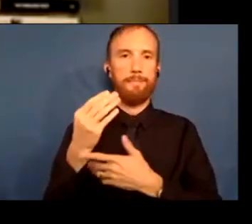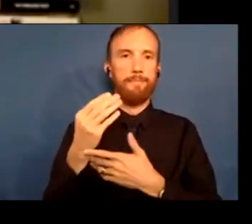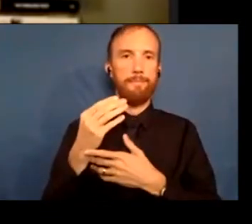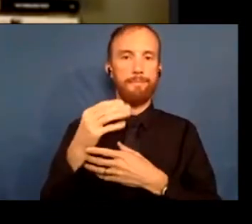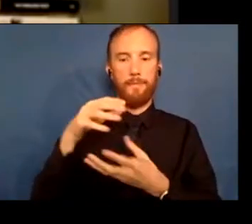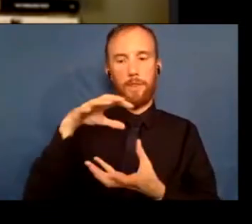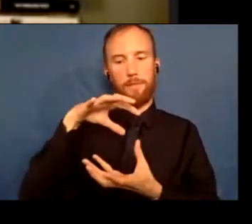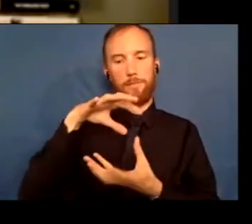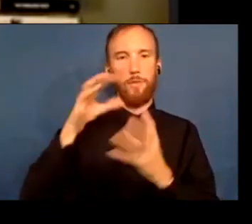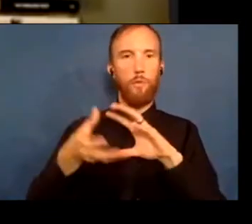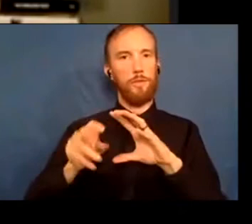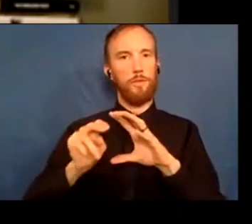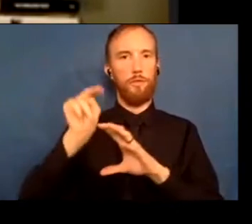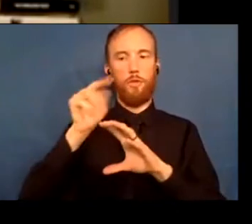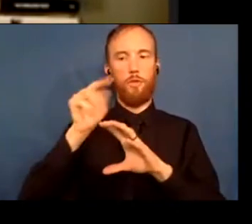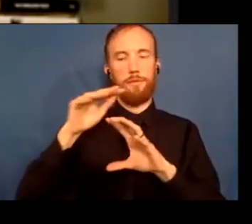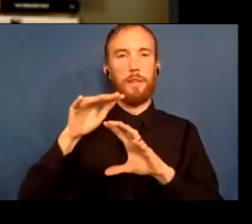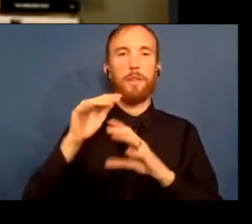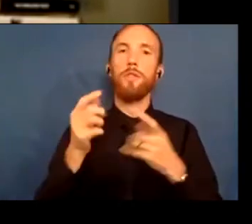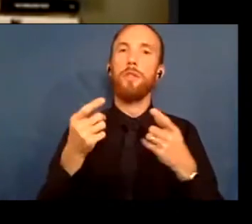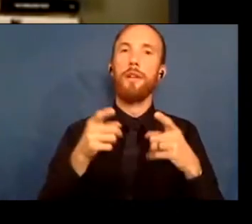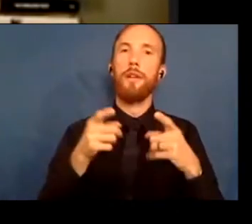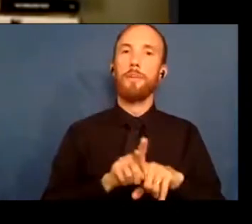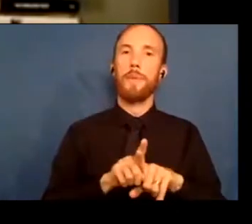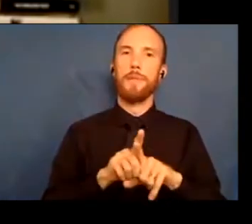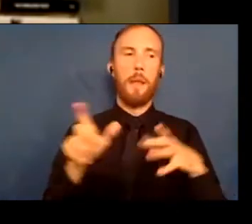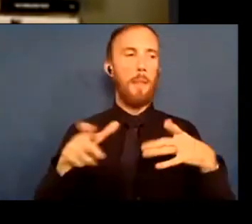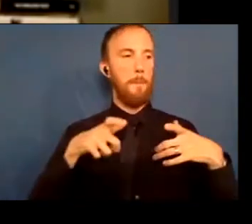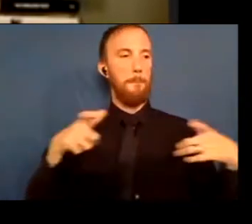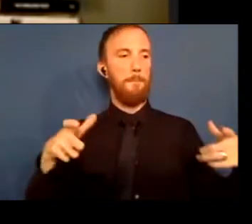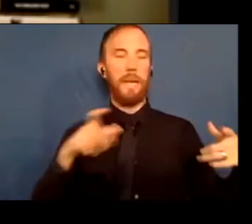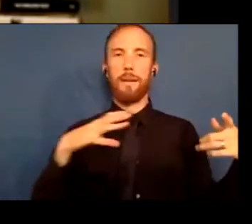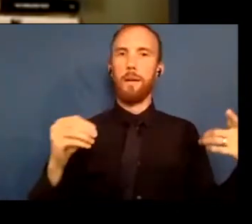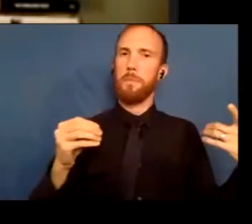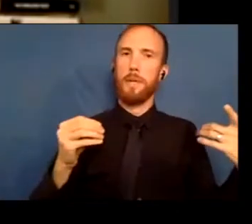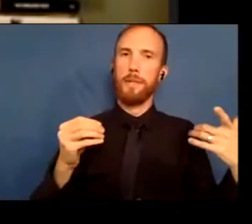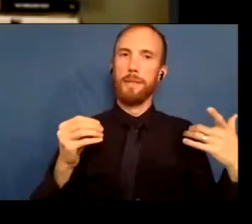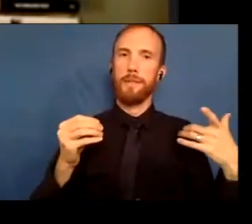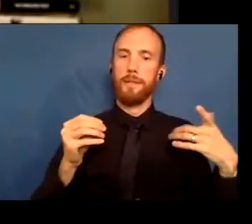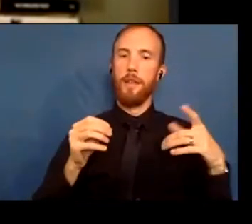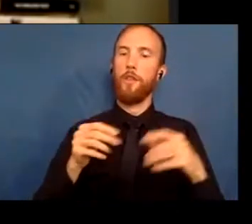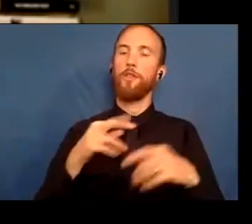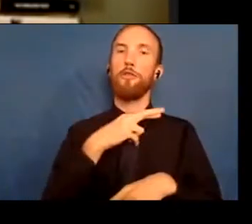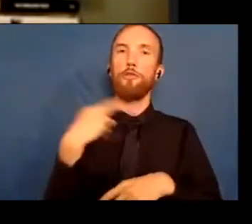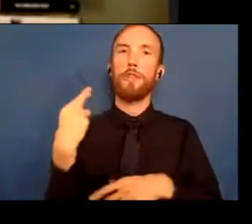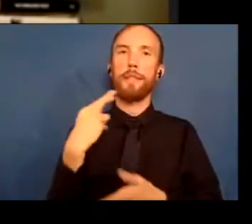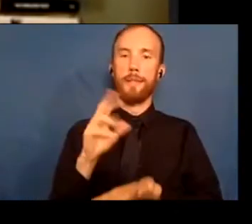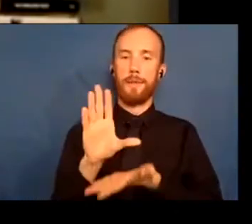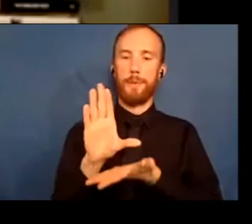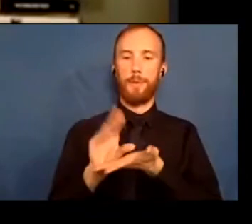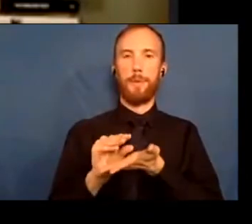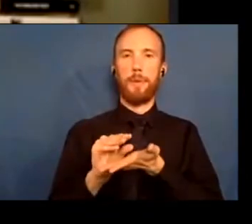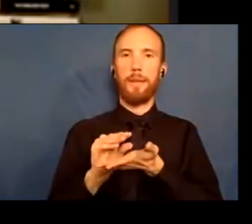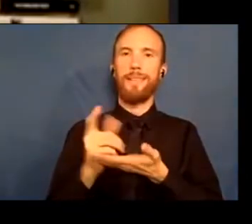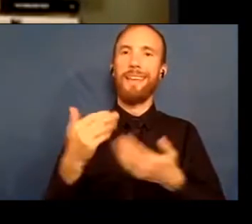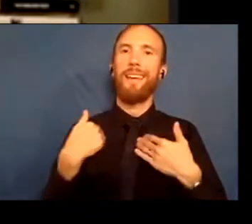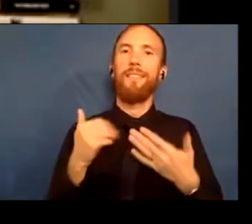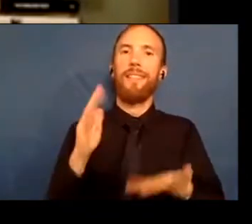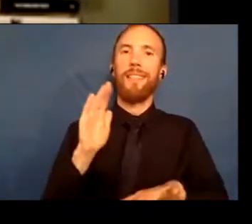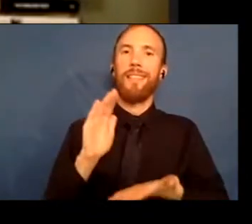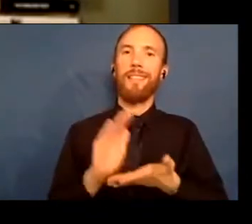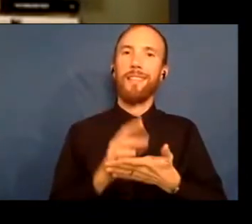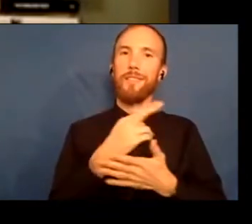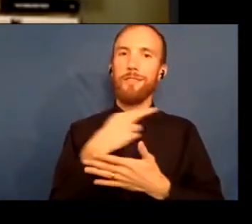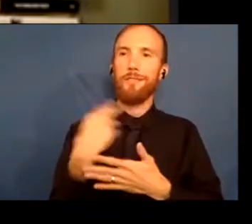hand, the big firms don't have a risk. They cease to take considerable risk in the supply chain. They